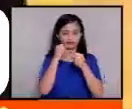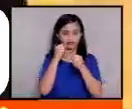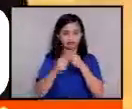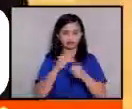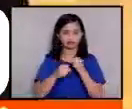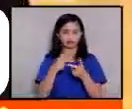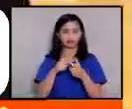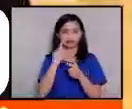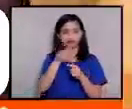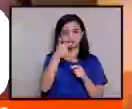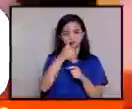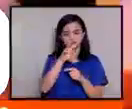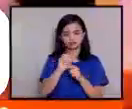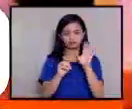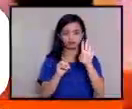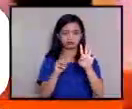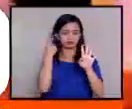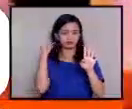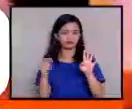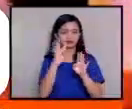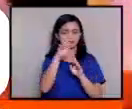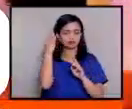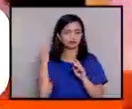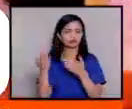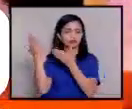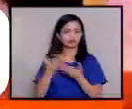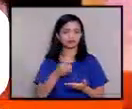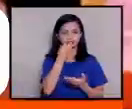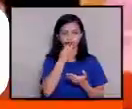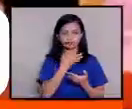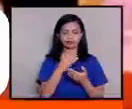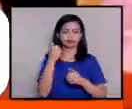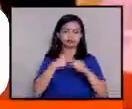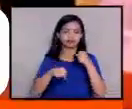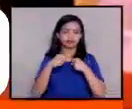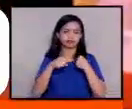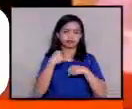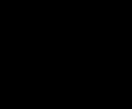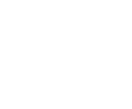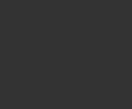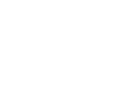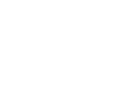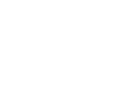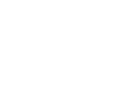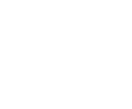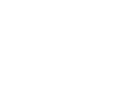1 gold, 1 silver at 4 bronze medals ang inuwi ng bansa sa Hong Kong Artistics Gymnastics Open.